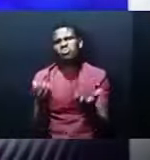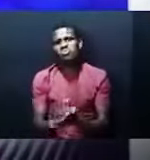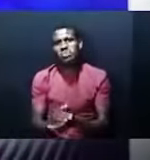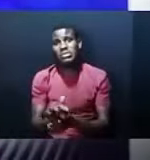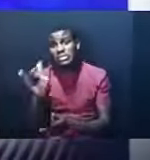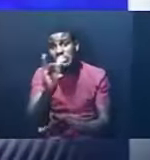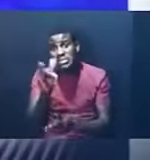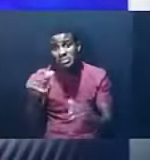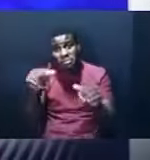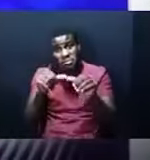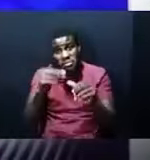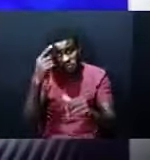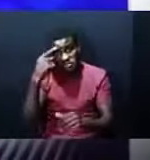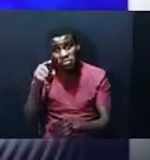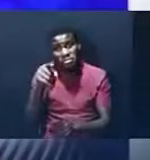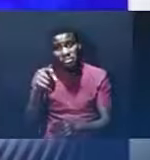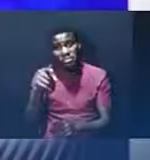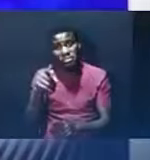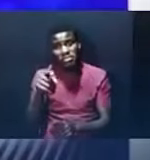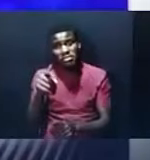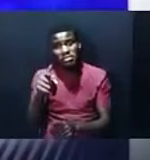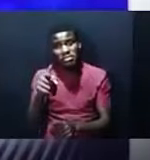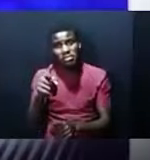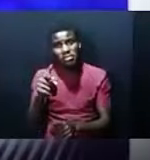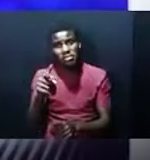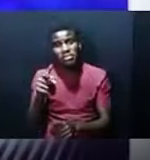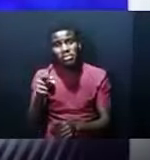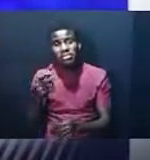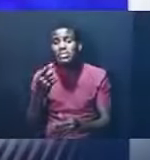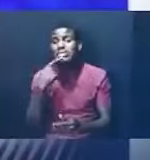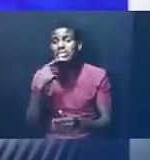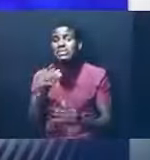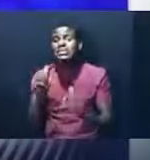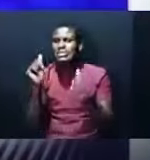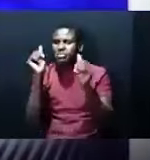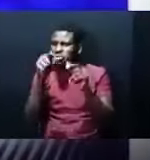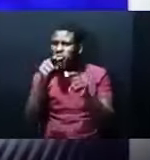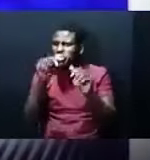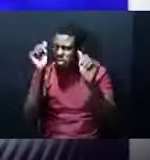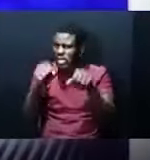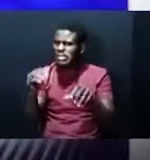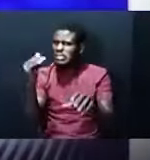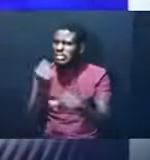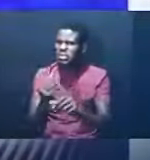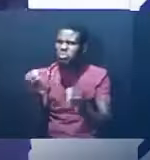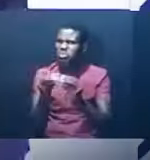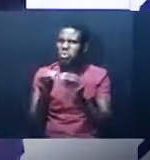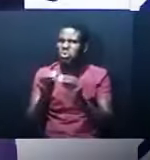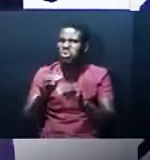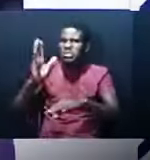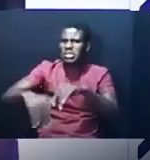measured to you should have been okay, but it can go even beyond the measure you used.